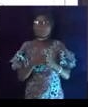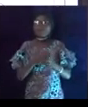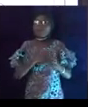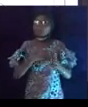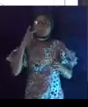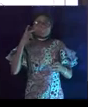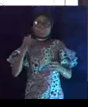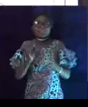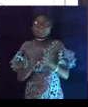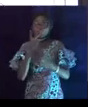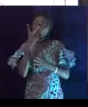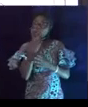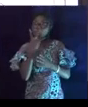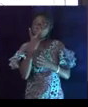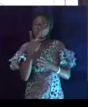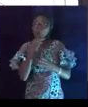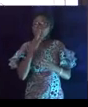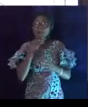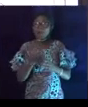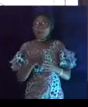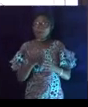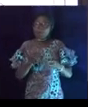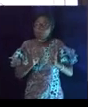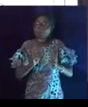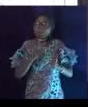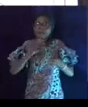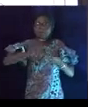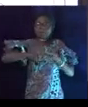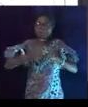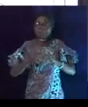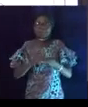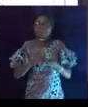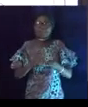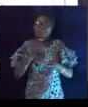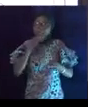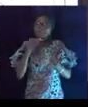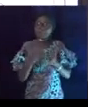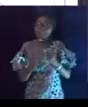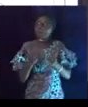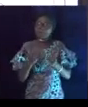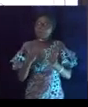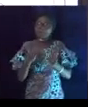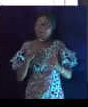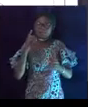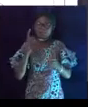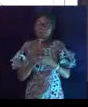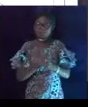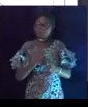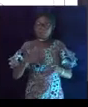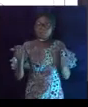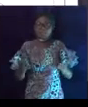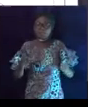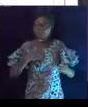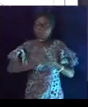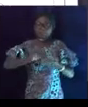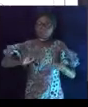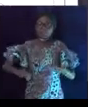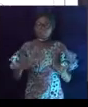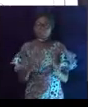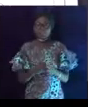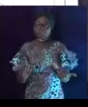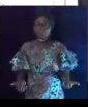by 9/5 or 9/5. Today, we will just turn that fraction upside down